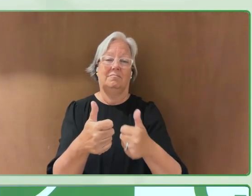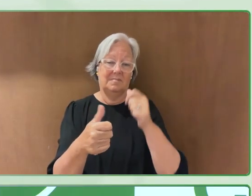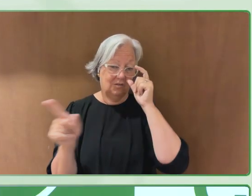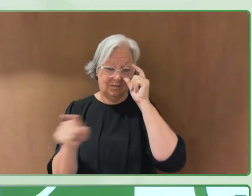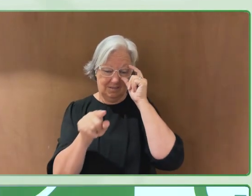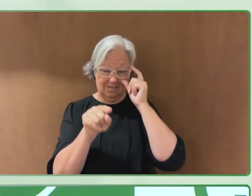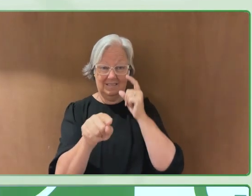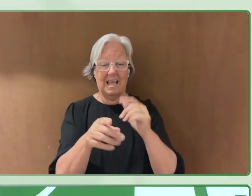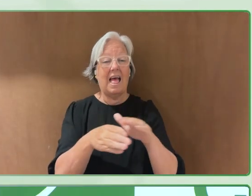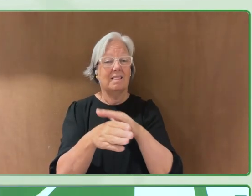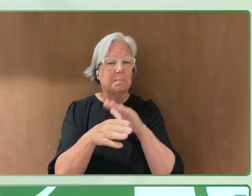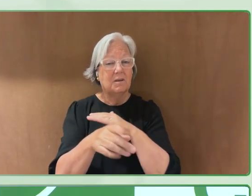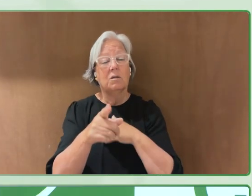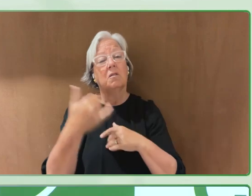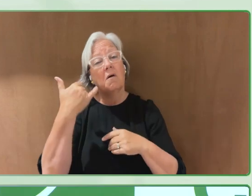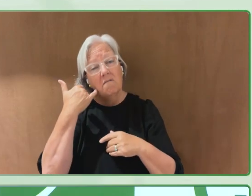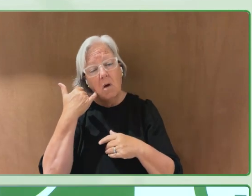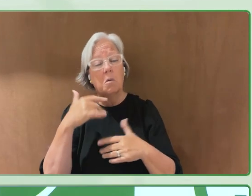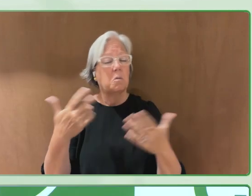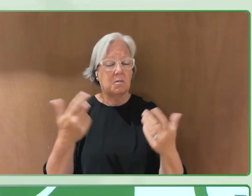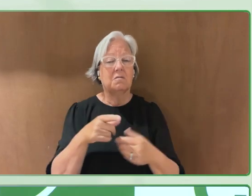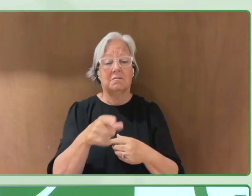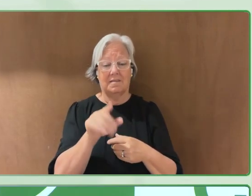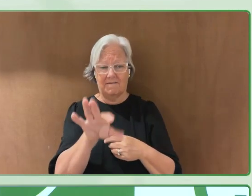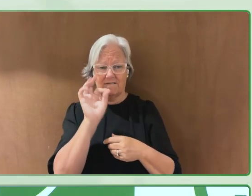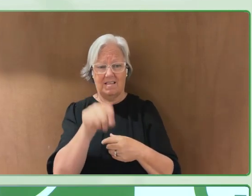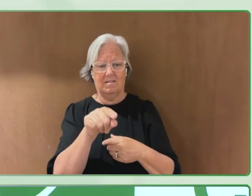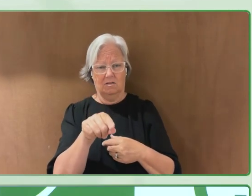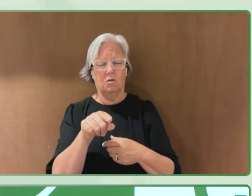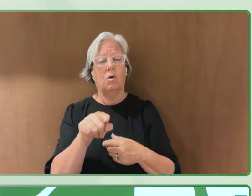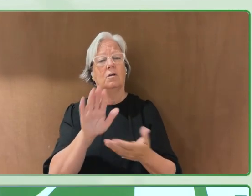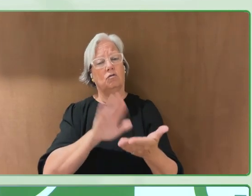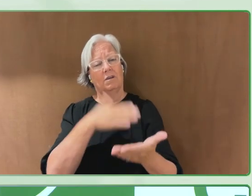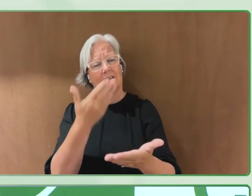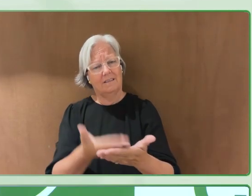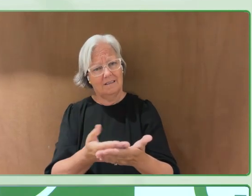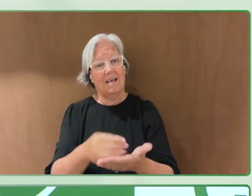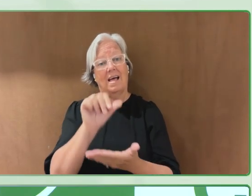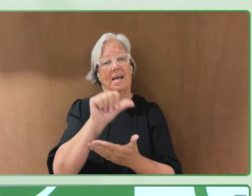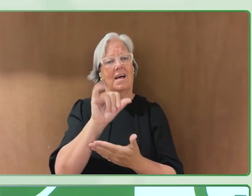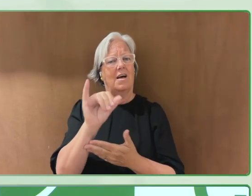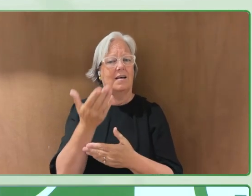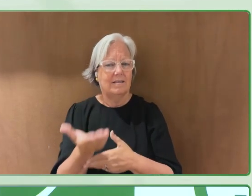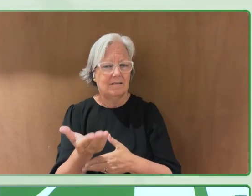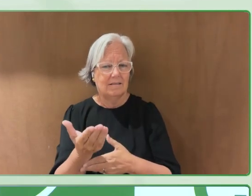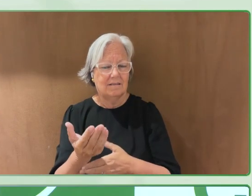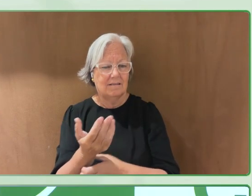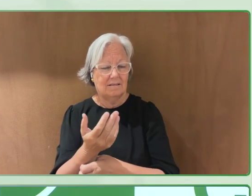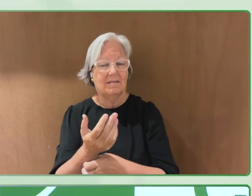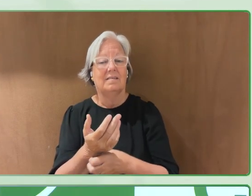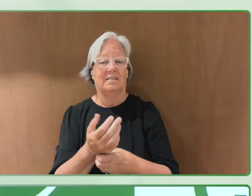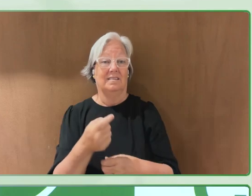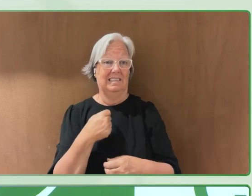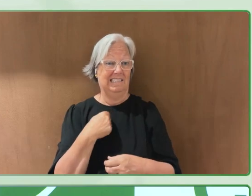any website. Just click on it, finds the translation through an AI avatar. We have just started. It's been just